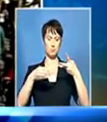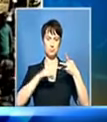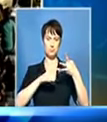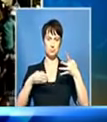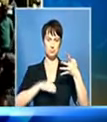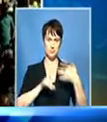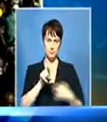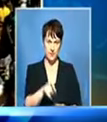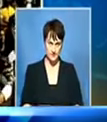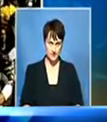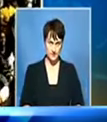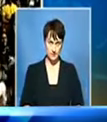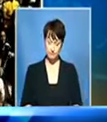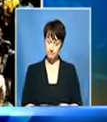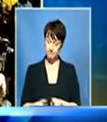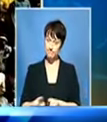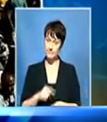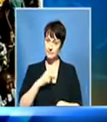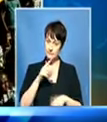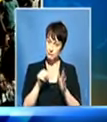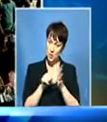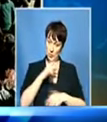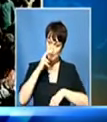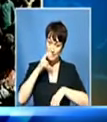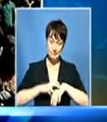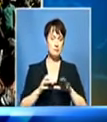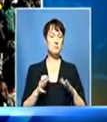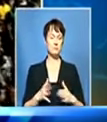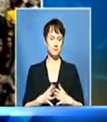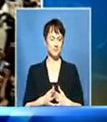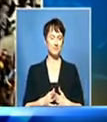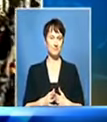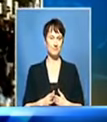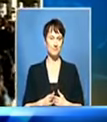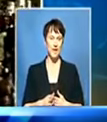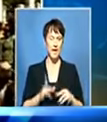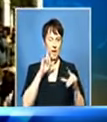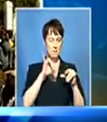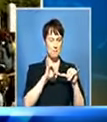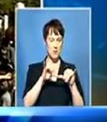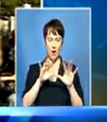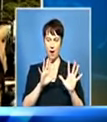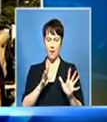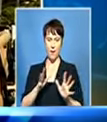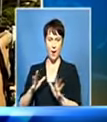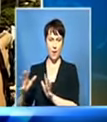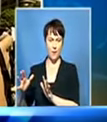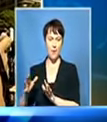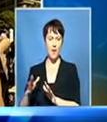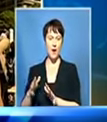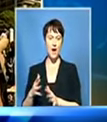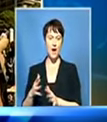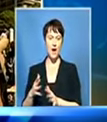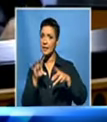speak to anyone as yet, because I think the president has just informed the nation. But I'm not sure whether